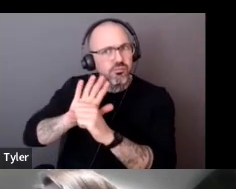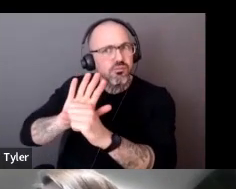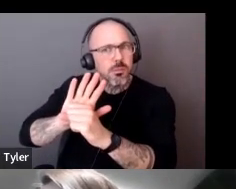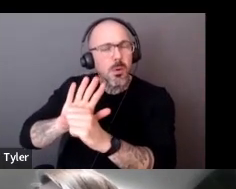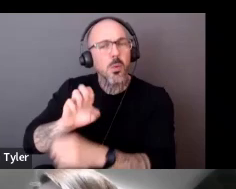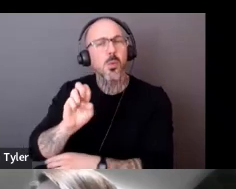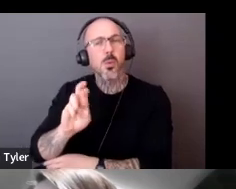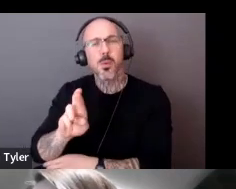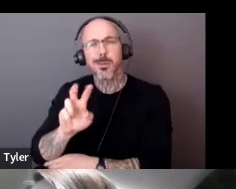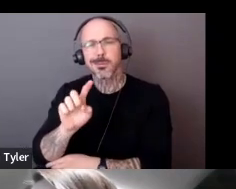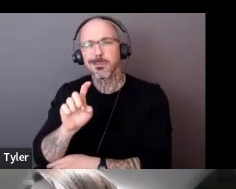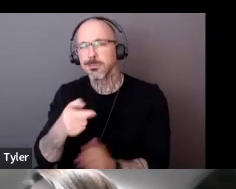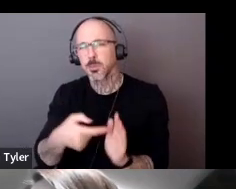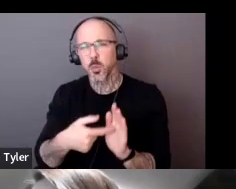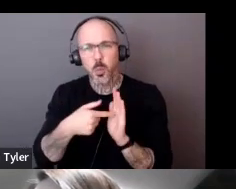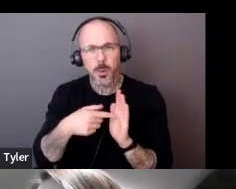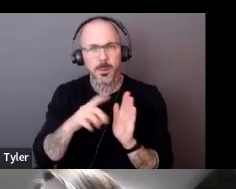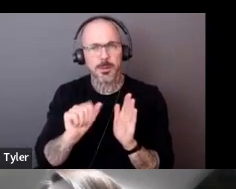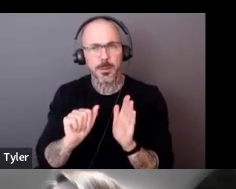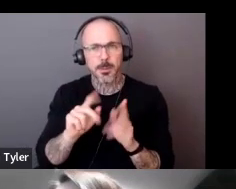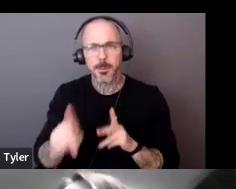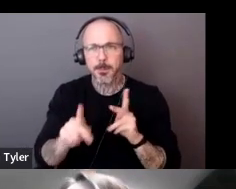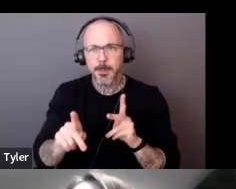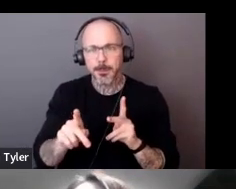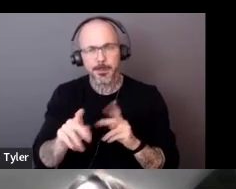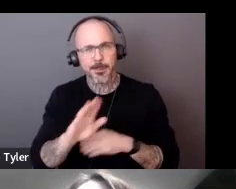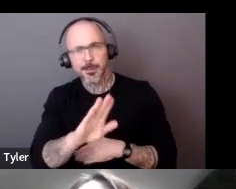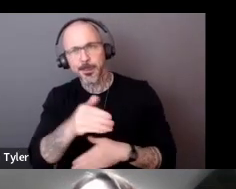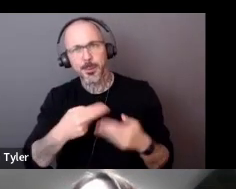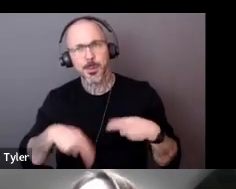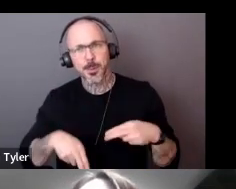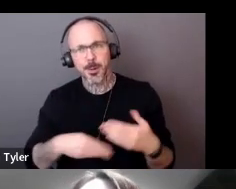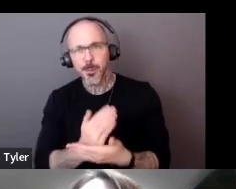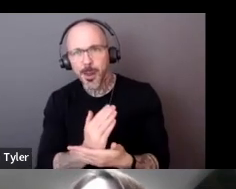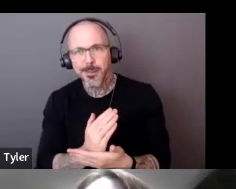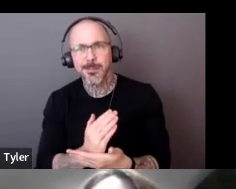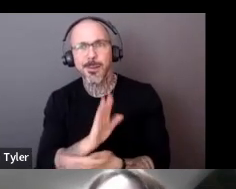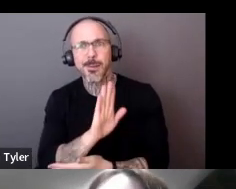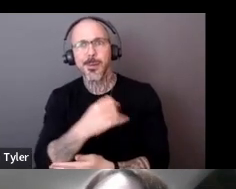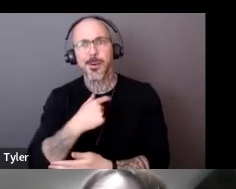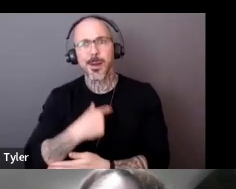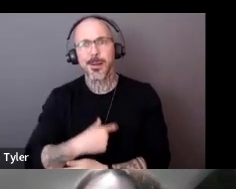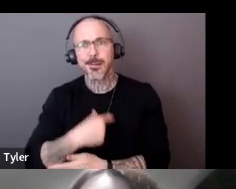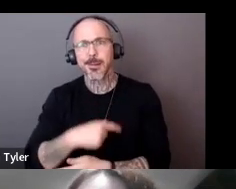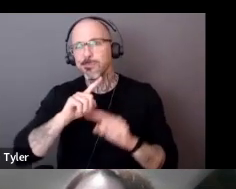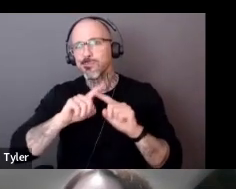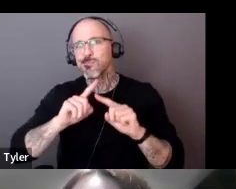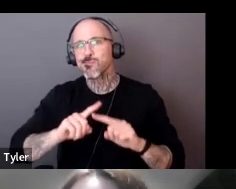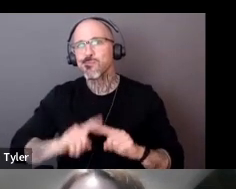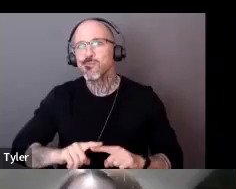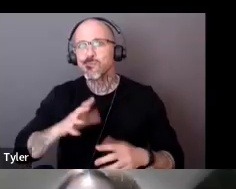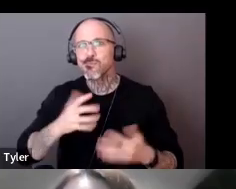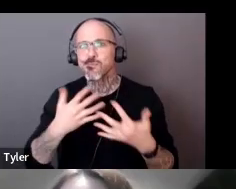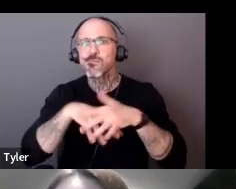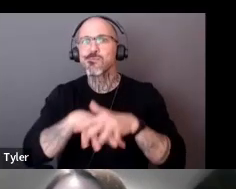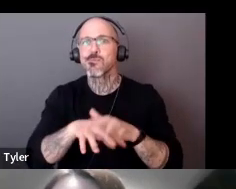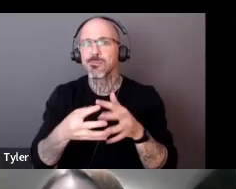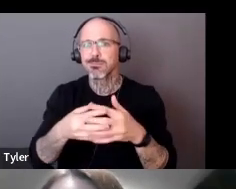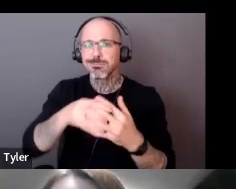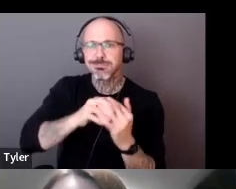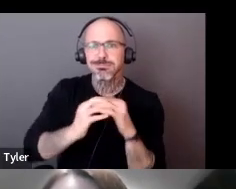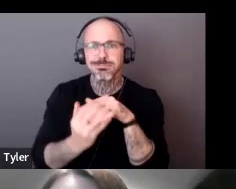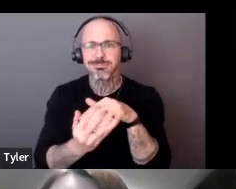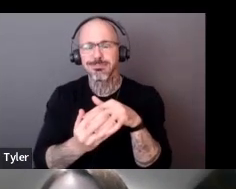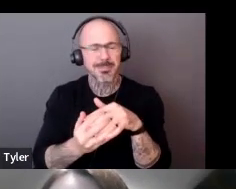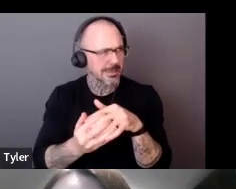the human rights of disabled people who have multiple identities, such as the ones that this person had mentioned? I don't know if